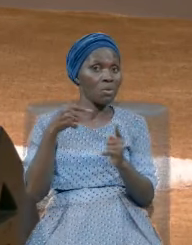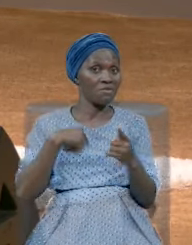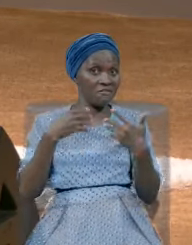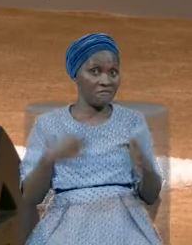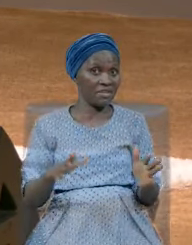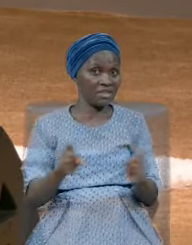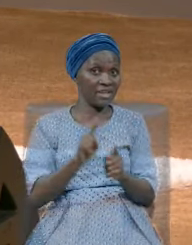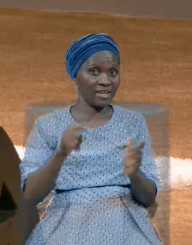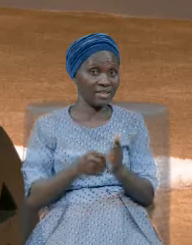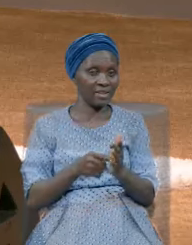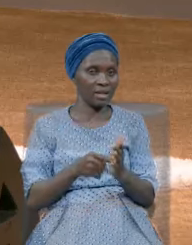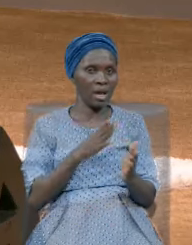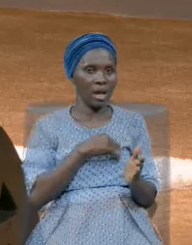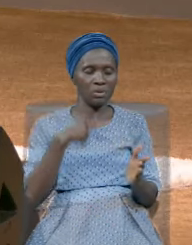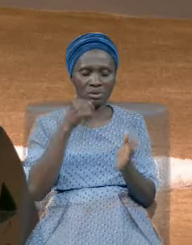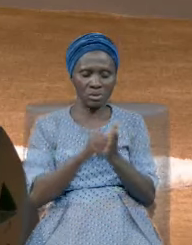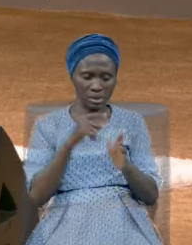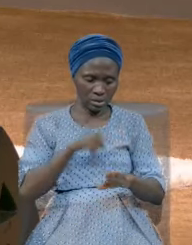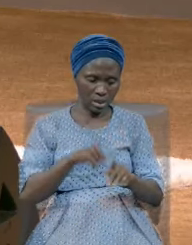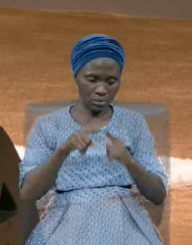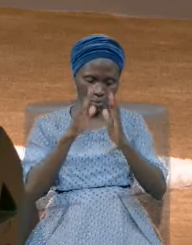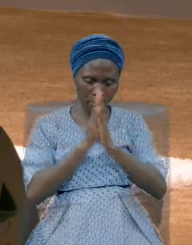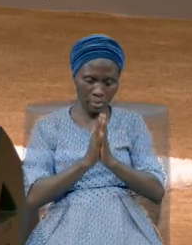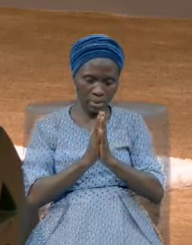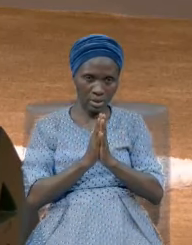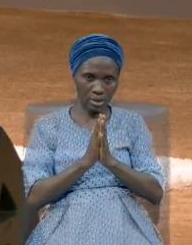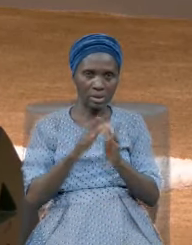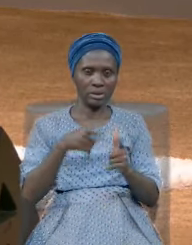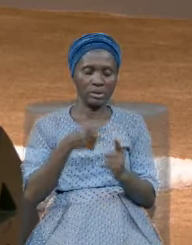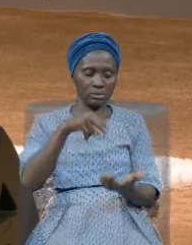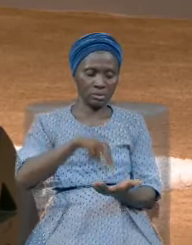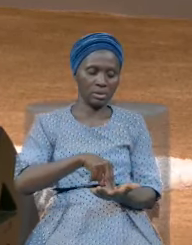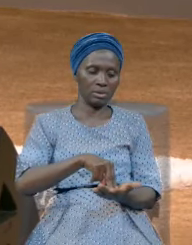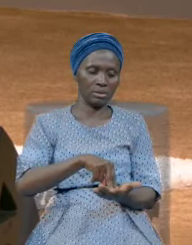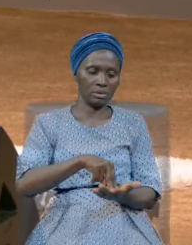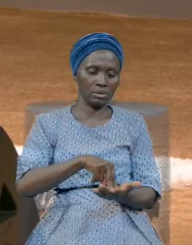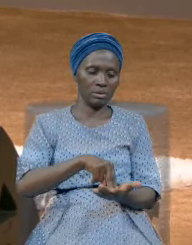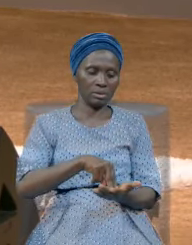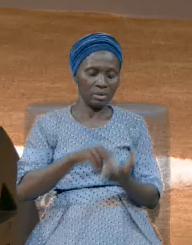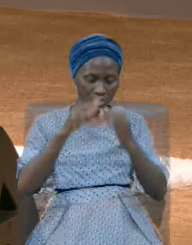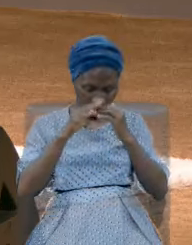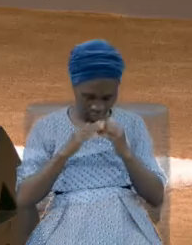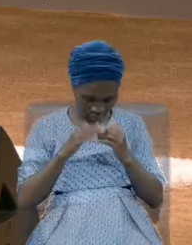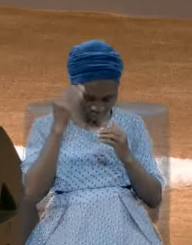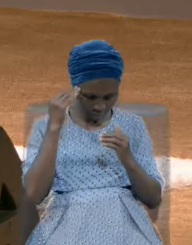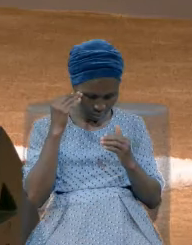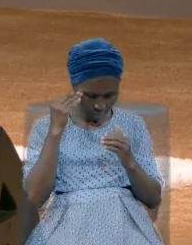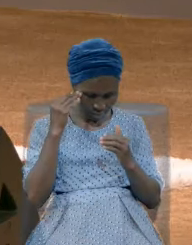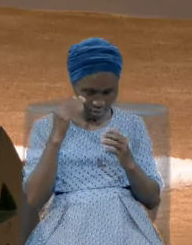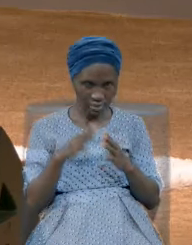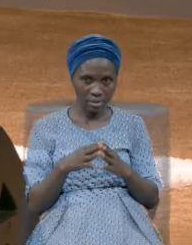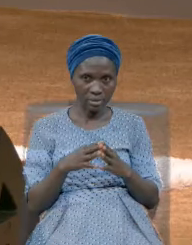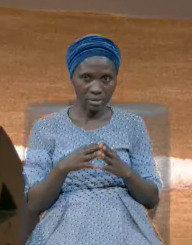we say, let us pray, then we stand up, we bow our head. I don't know what